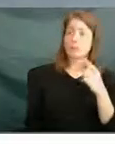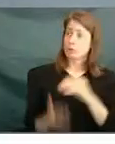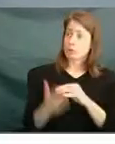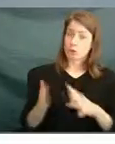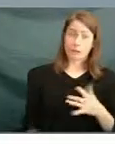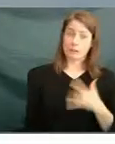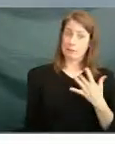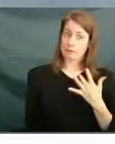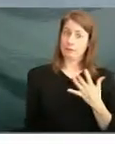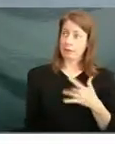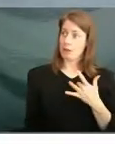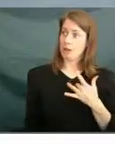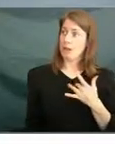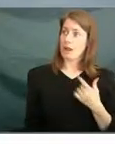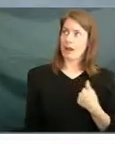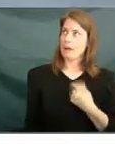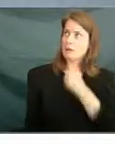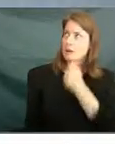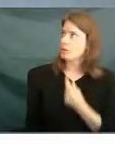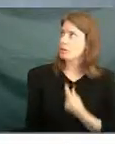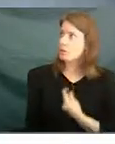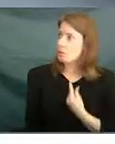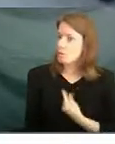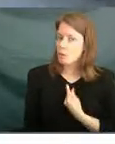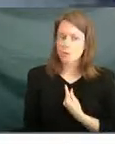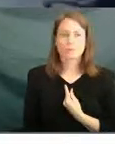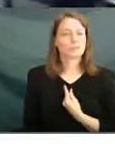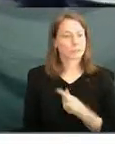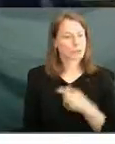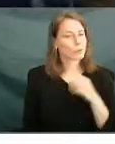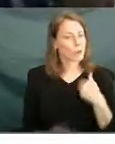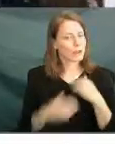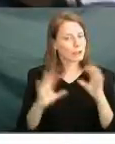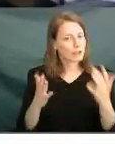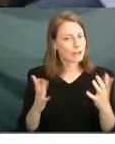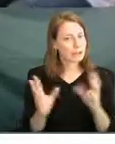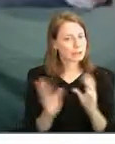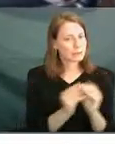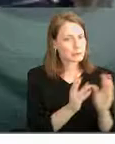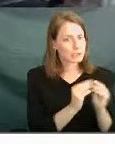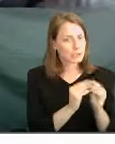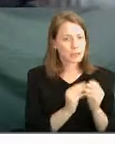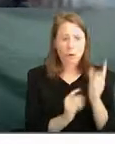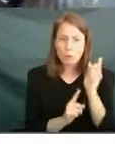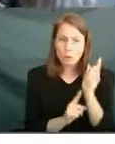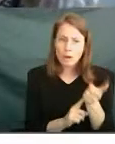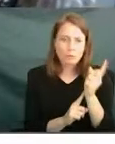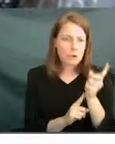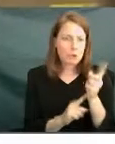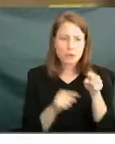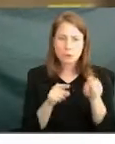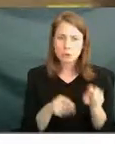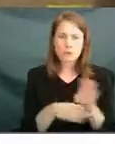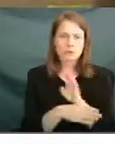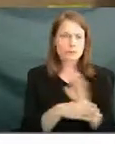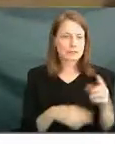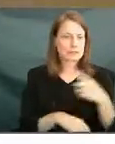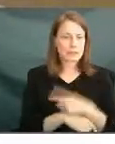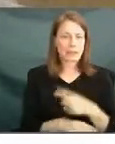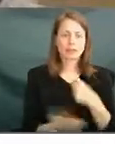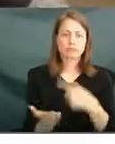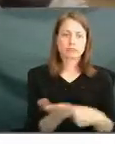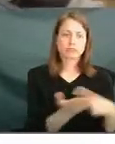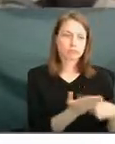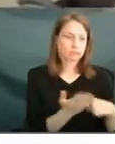and yourself a moment in a hectic day to talk about the serious problems. Men nå det dere